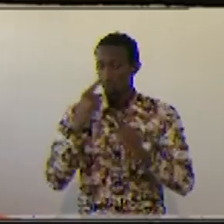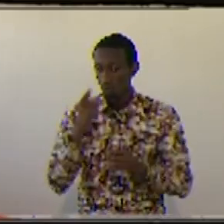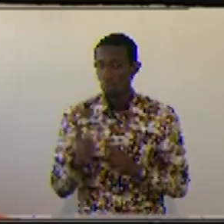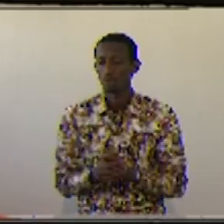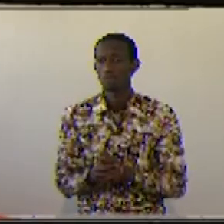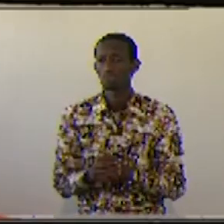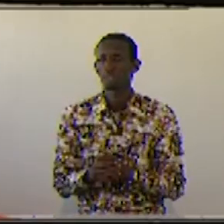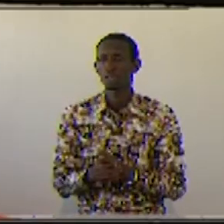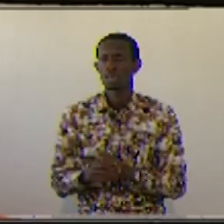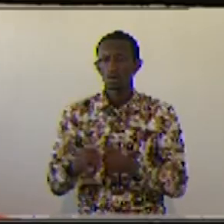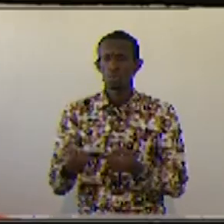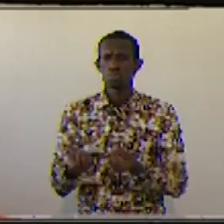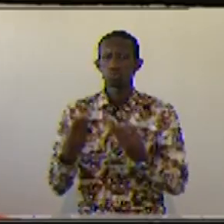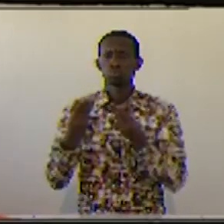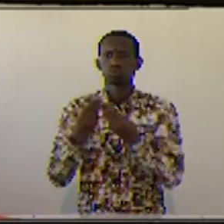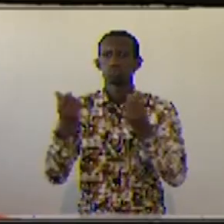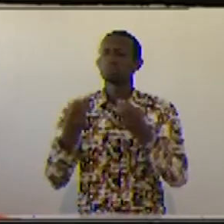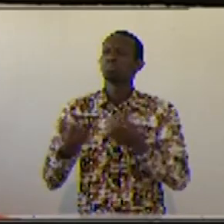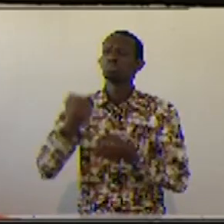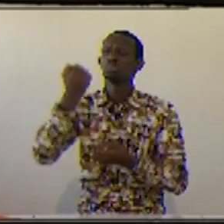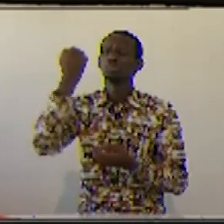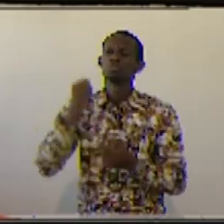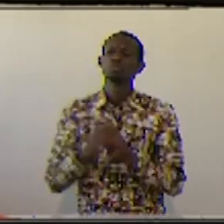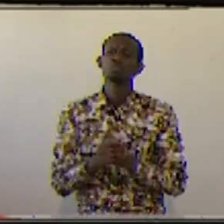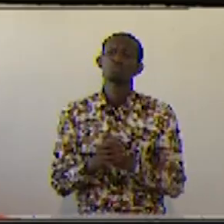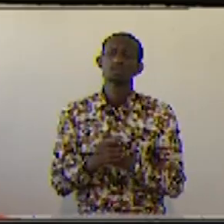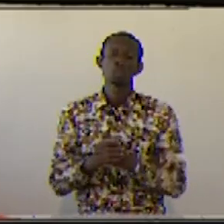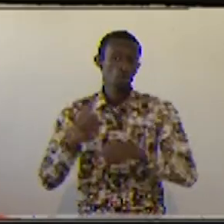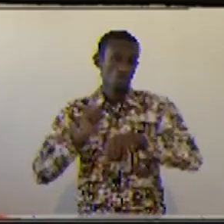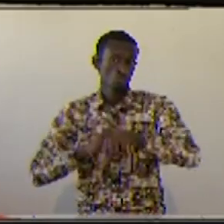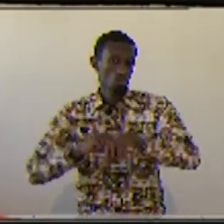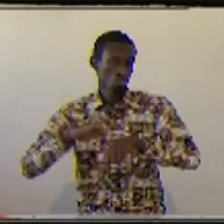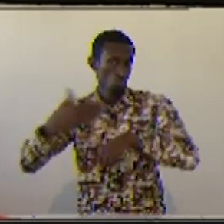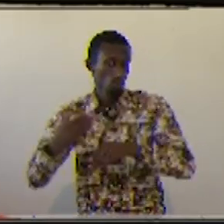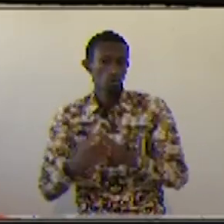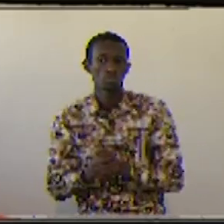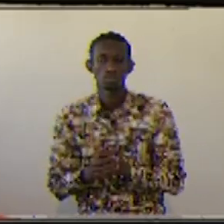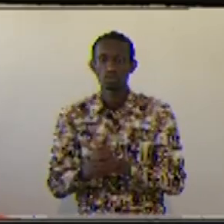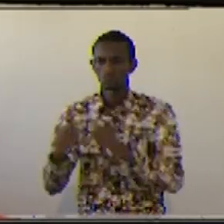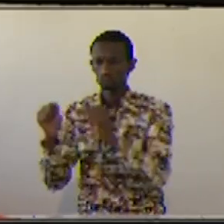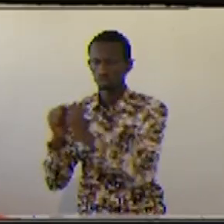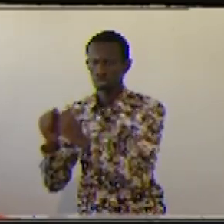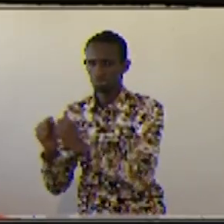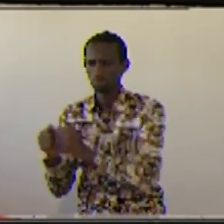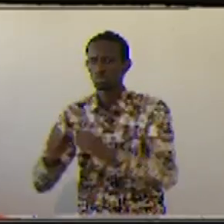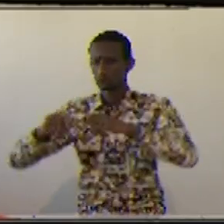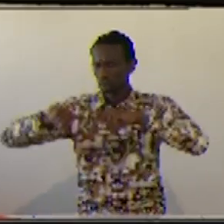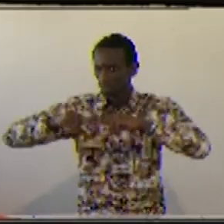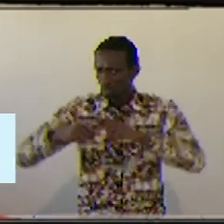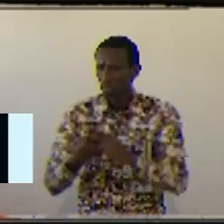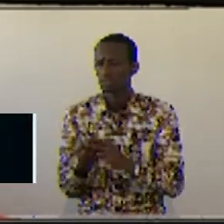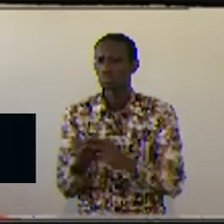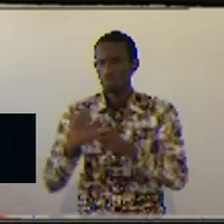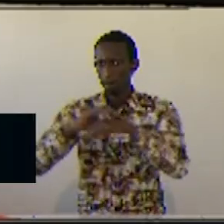solution and supersaturated solution, at a given time, solids will start to form. And the